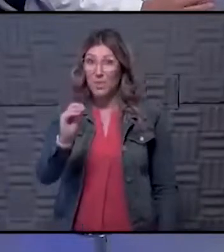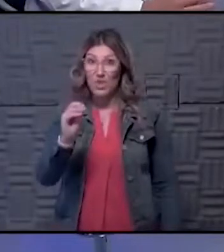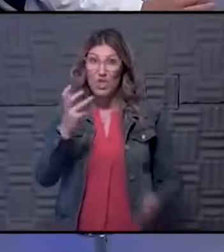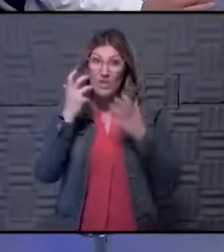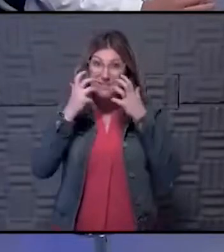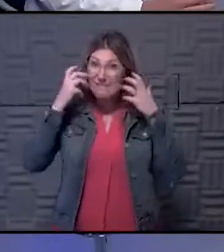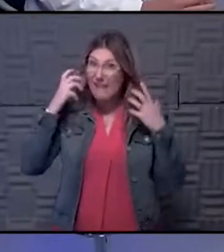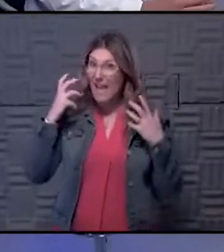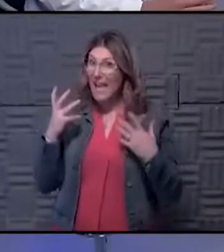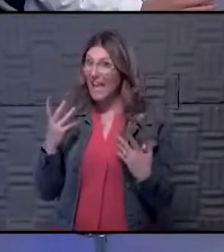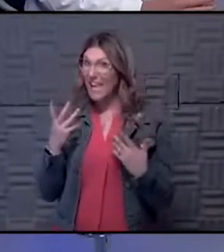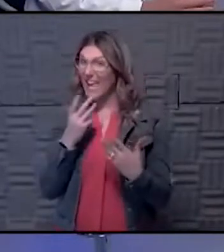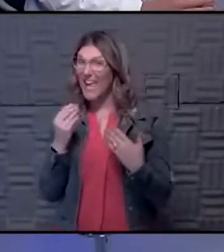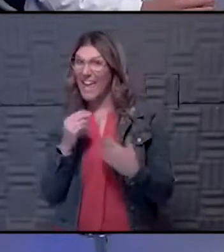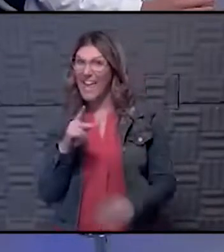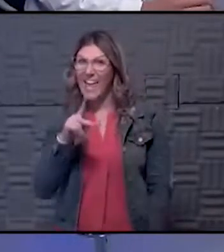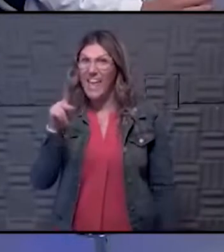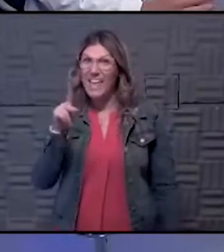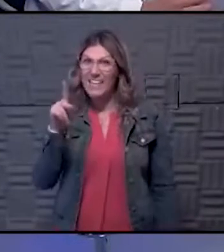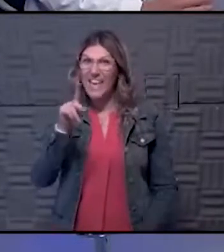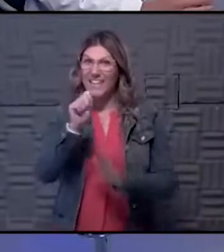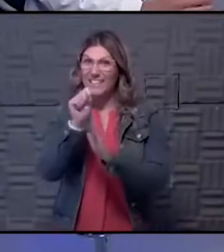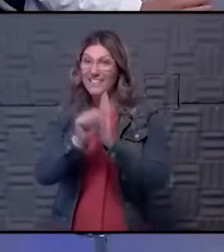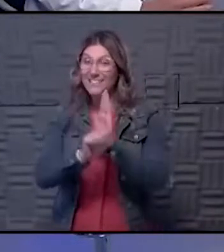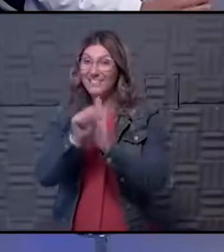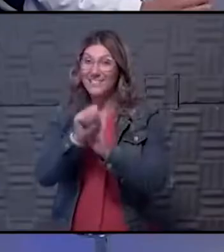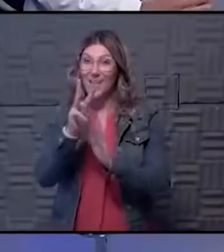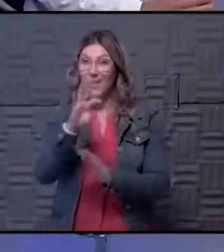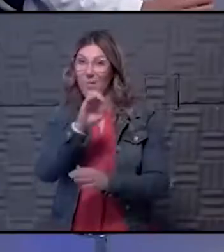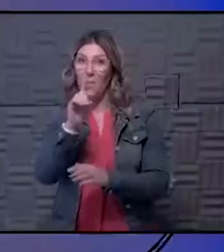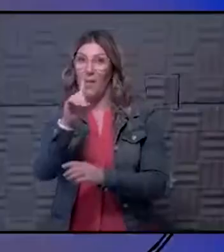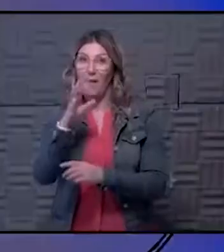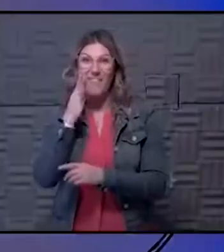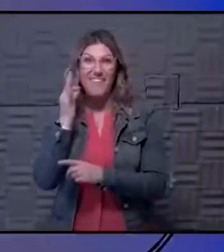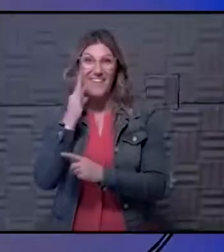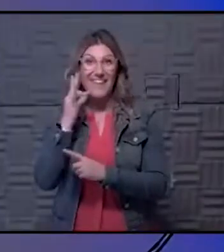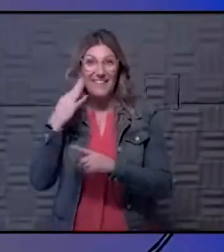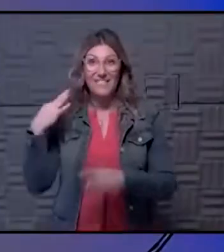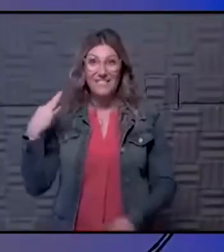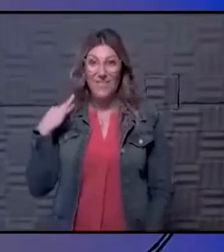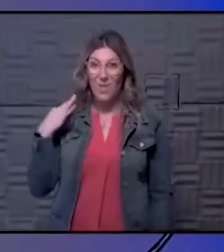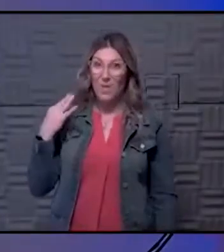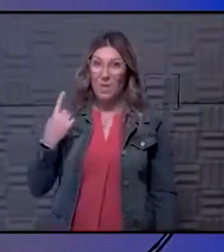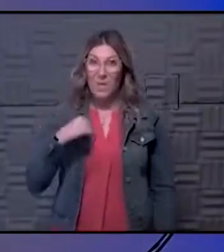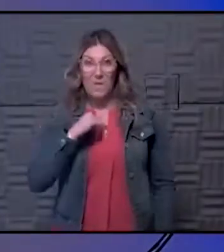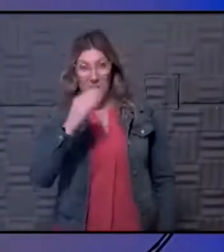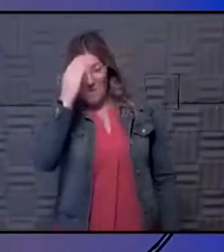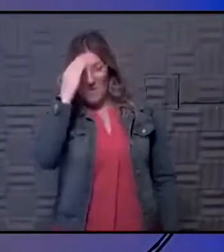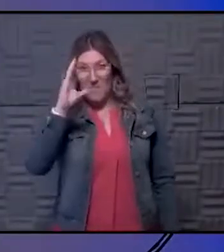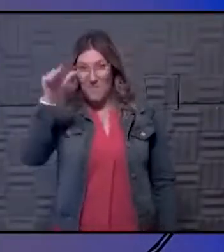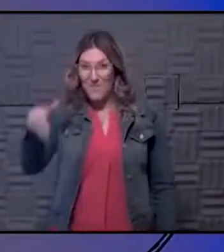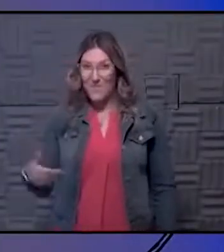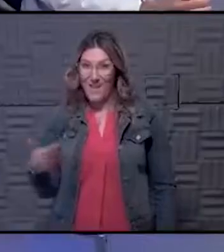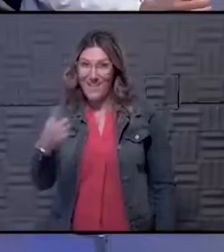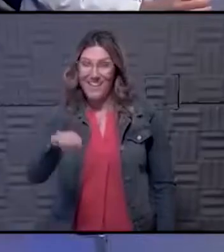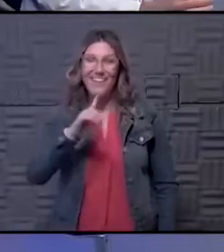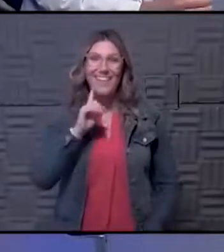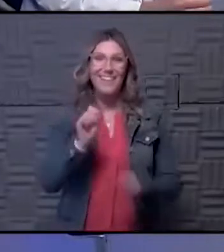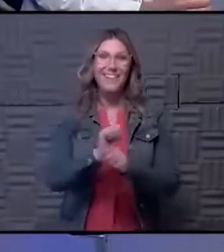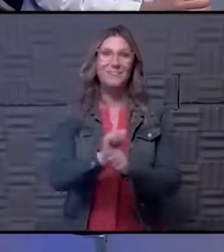and Kansas K-State Wildcats here volunteering. We do. I know that we do. So, All right, and we welcome them. Absolutely.